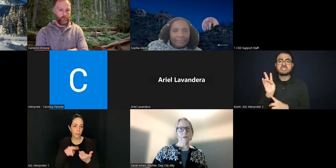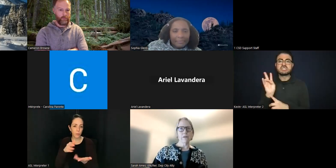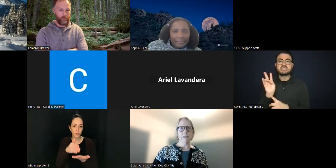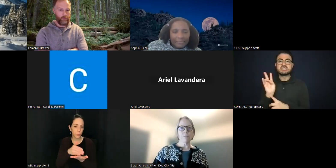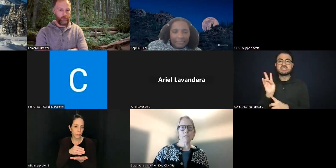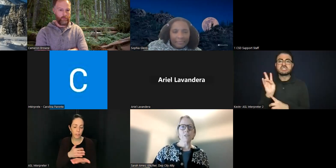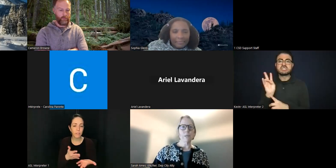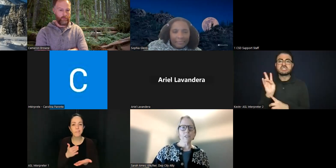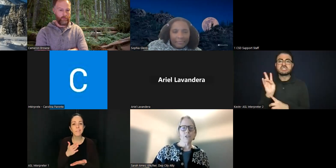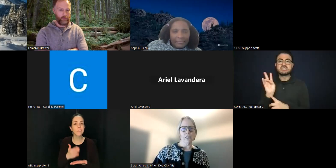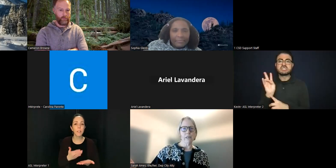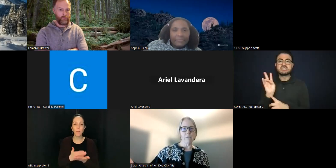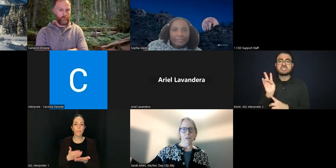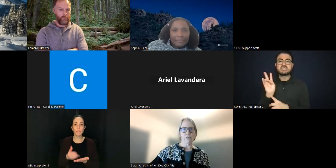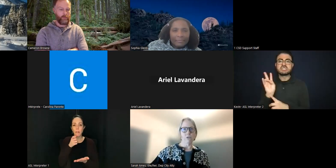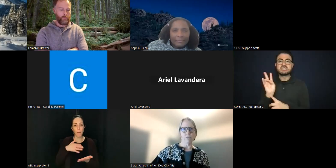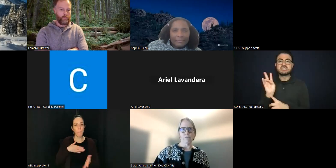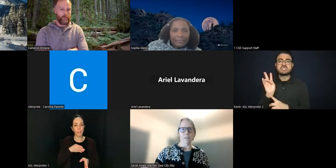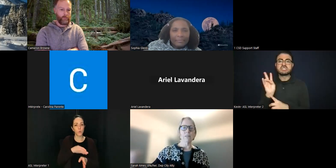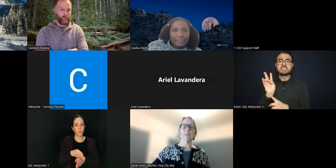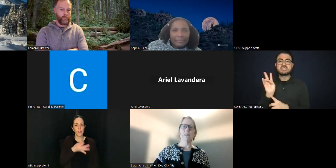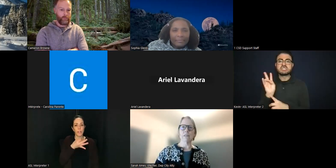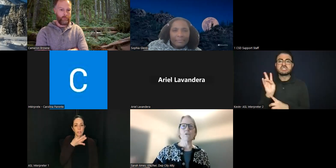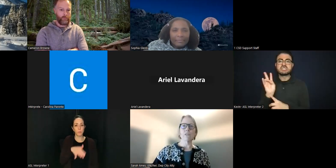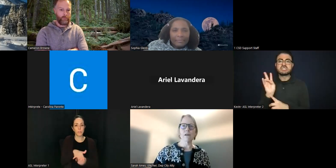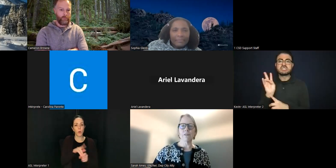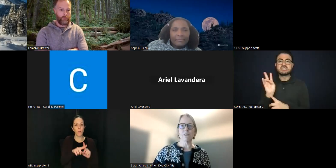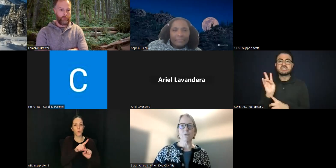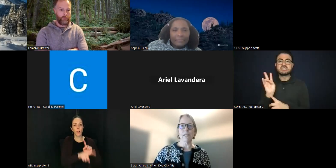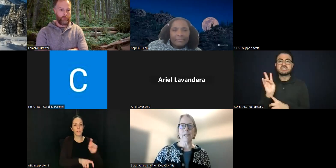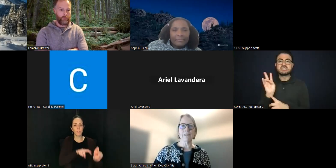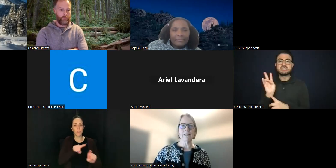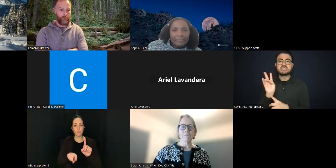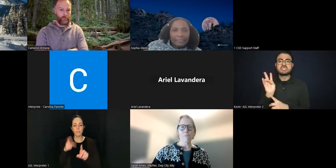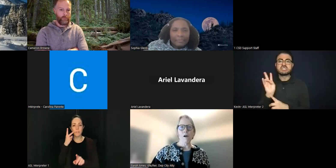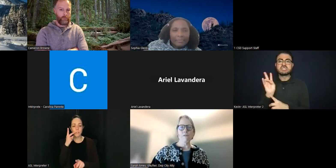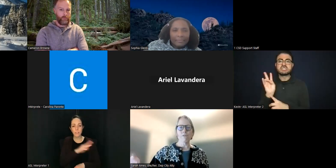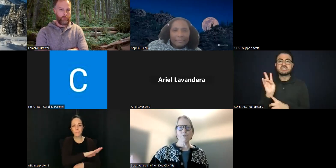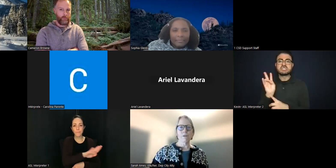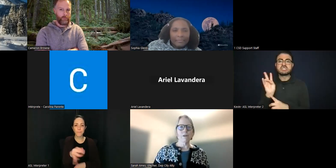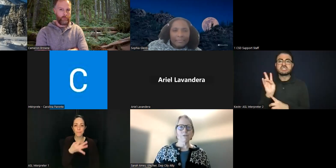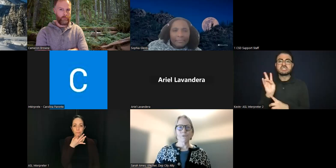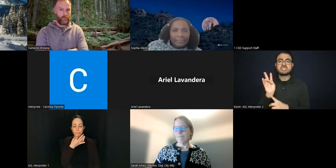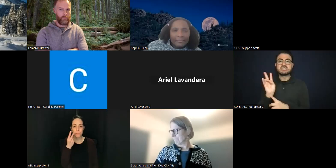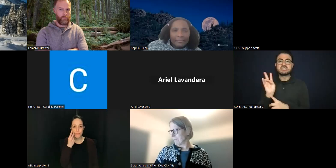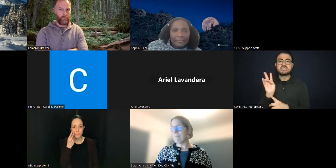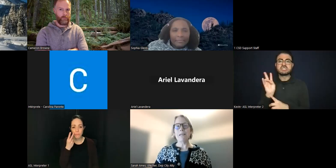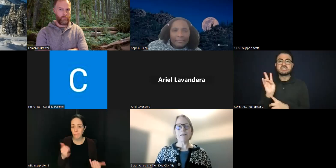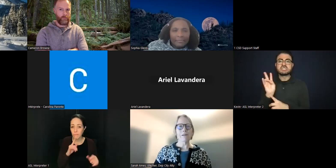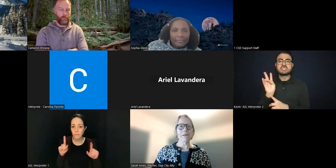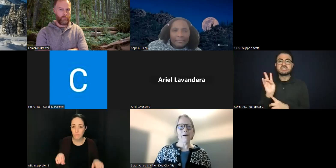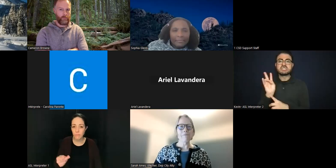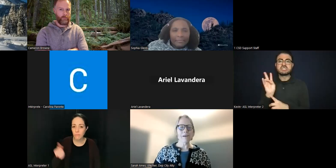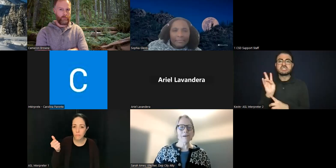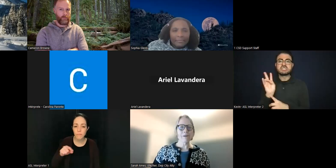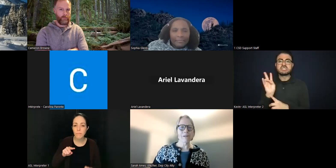direct area of expertise, so I need to check in with others in the city attorney's office. So I can't offer, you know,